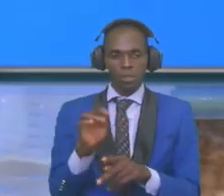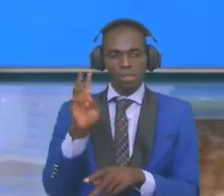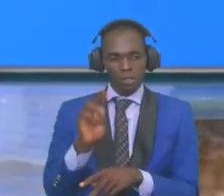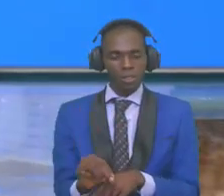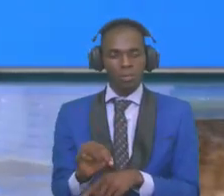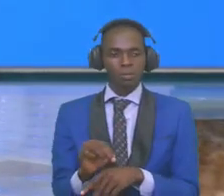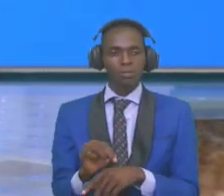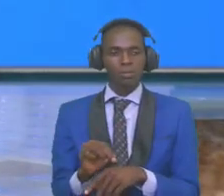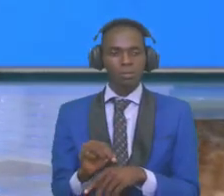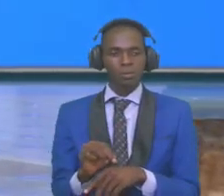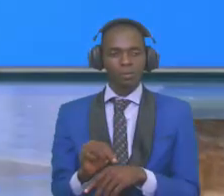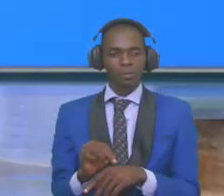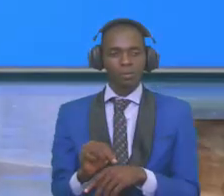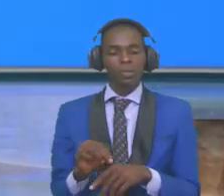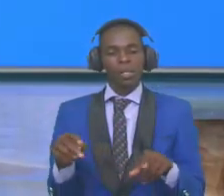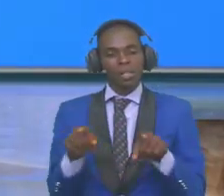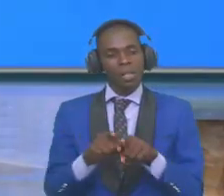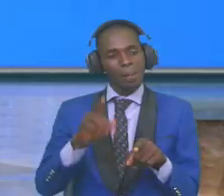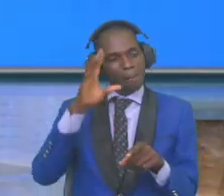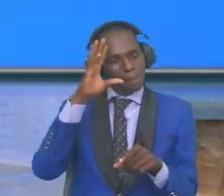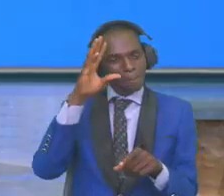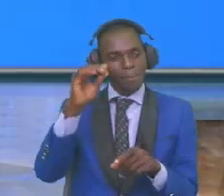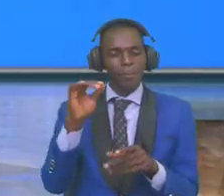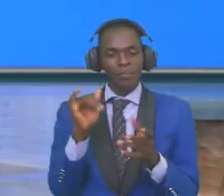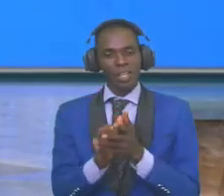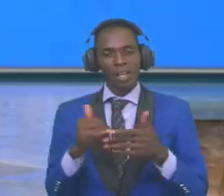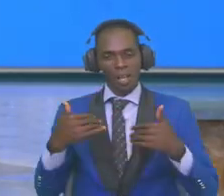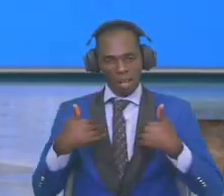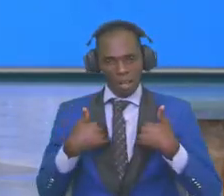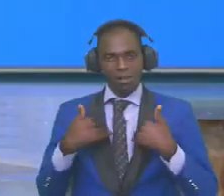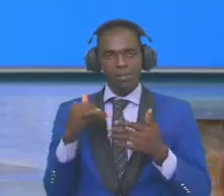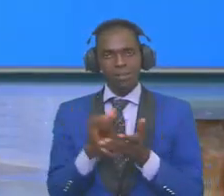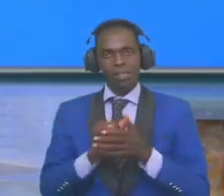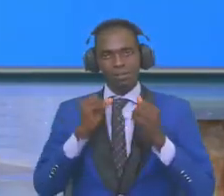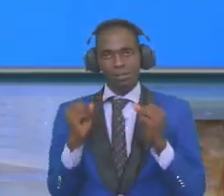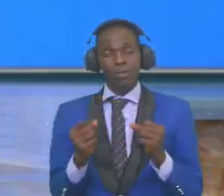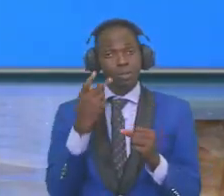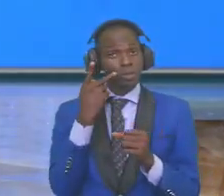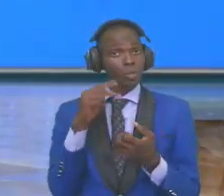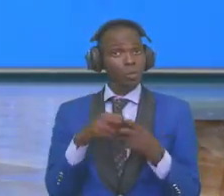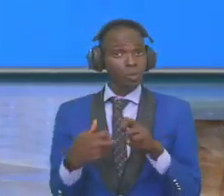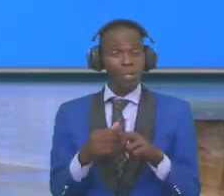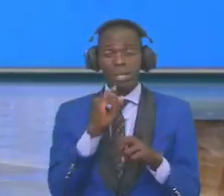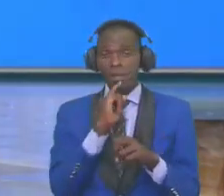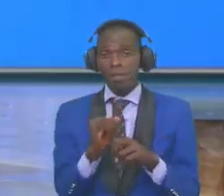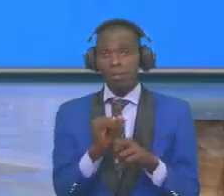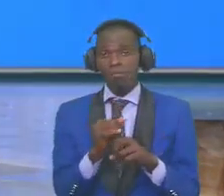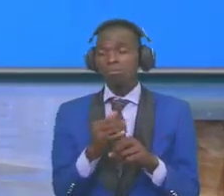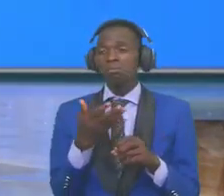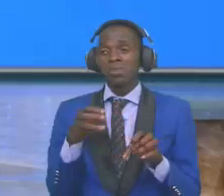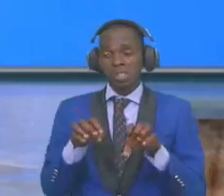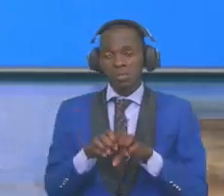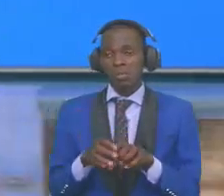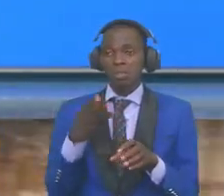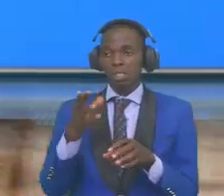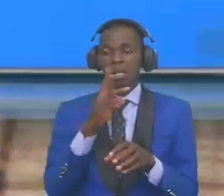you like men that have backbone. You see, the problem is, even though there are many